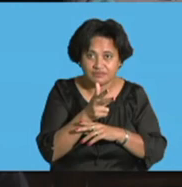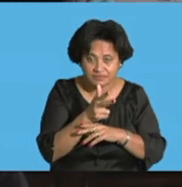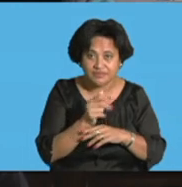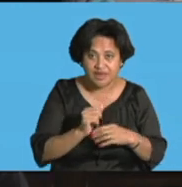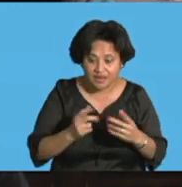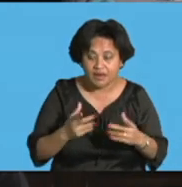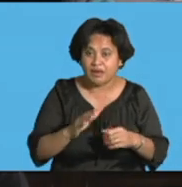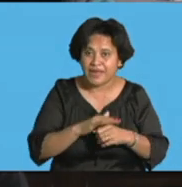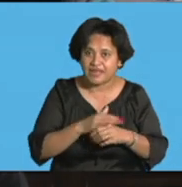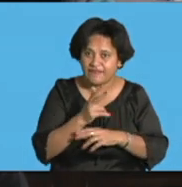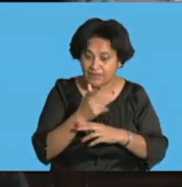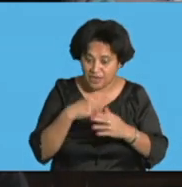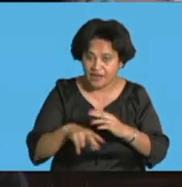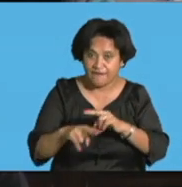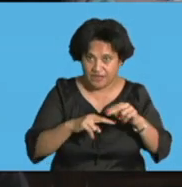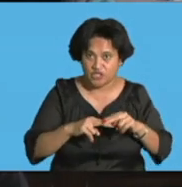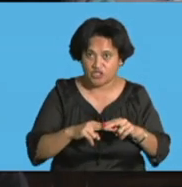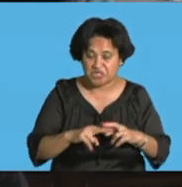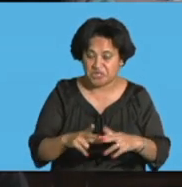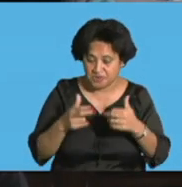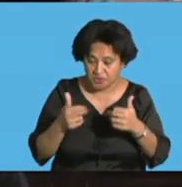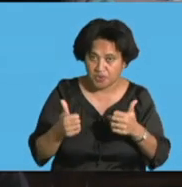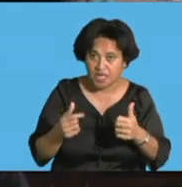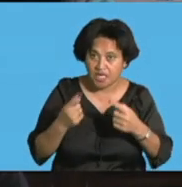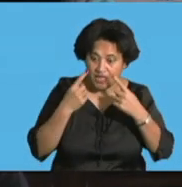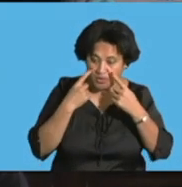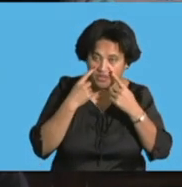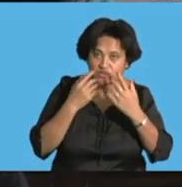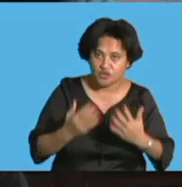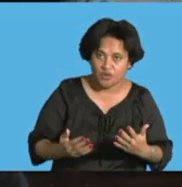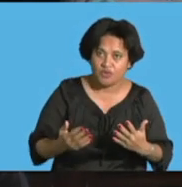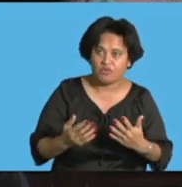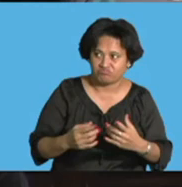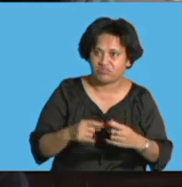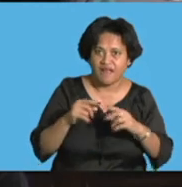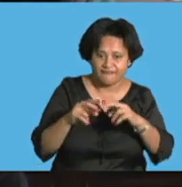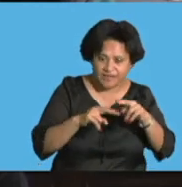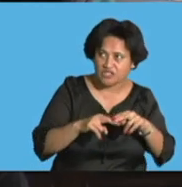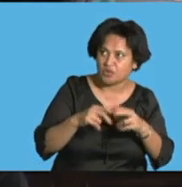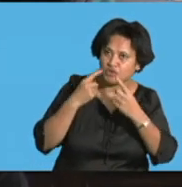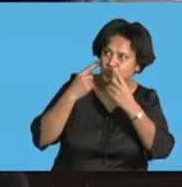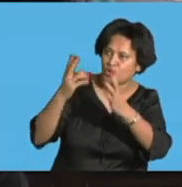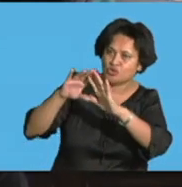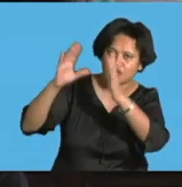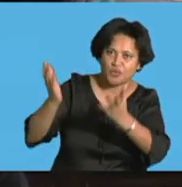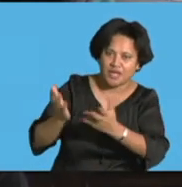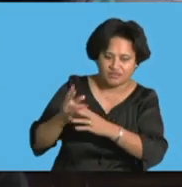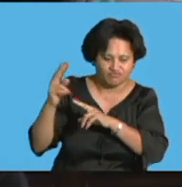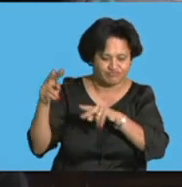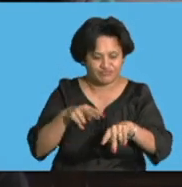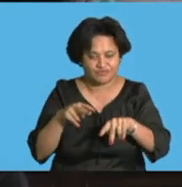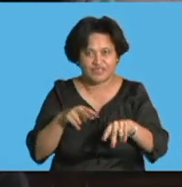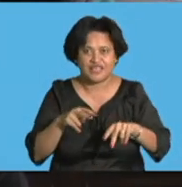Fiji. These productions have and will showcase the best of Fiji to the world. Our tourism sector